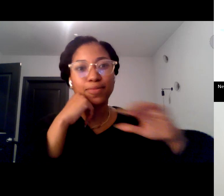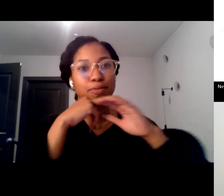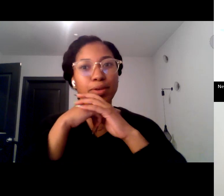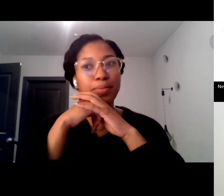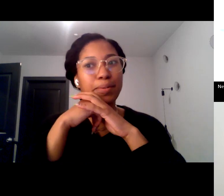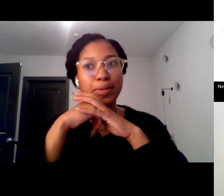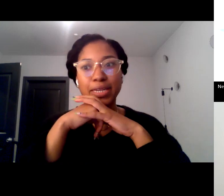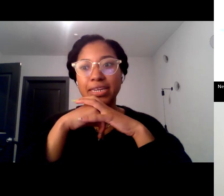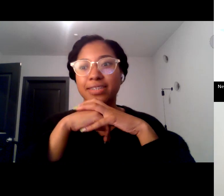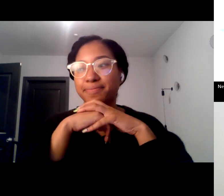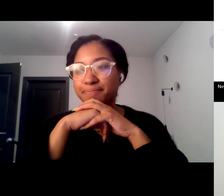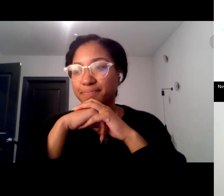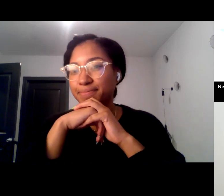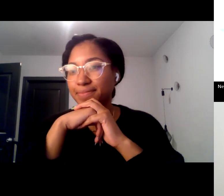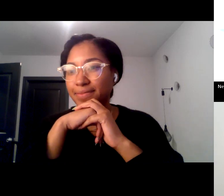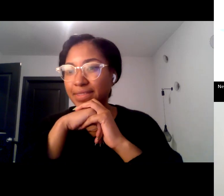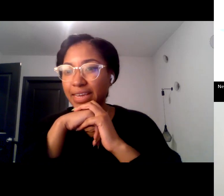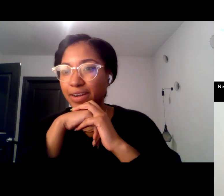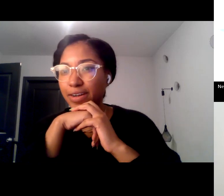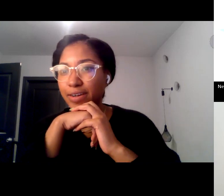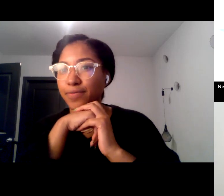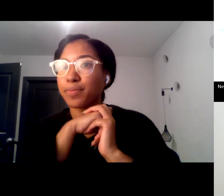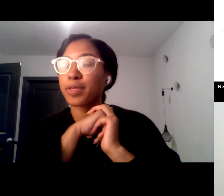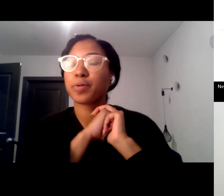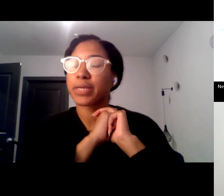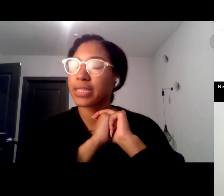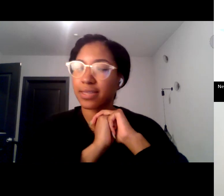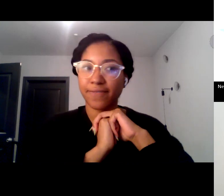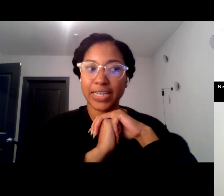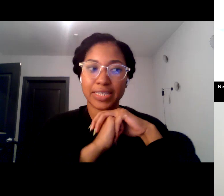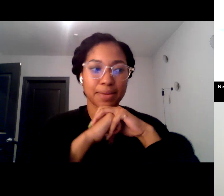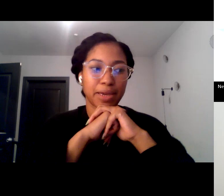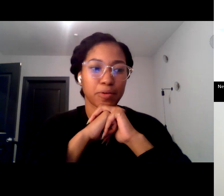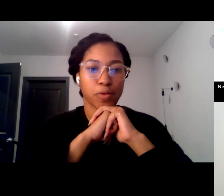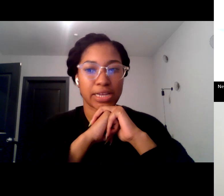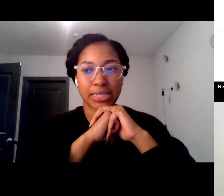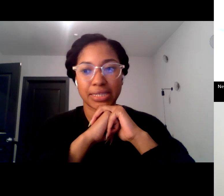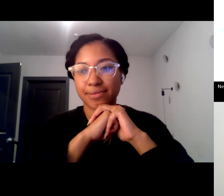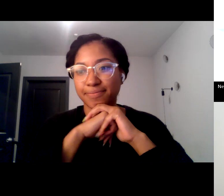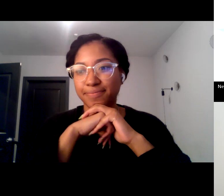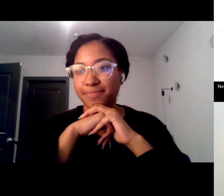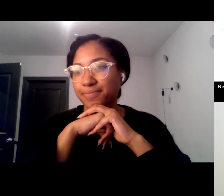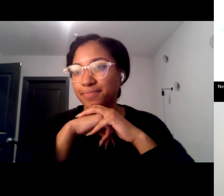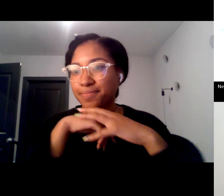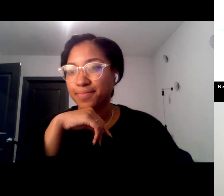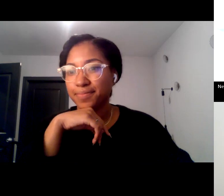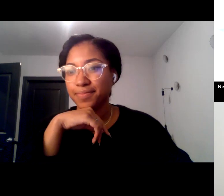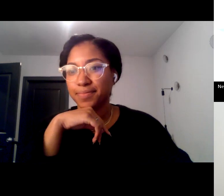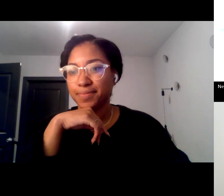got some familiar people on here that are familiar with fixed amount grants.